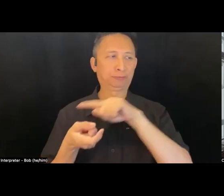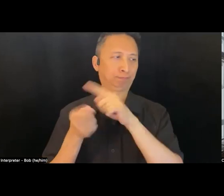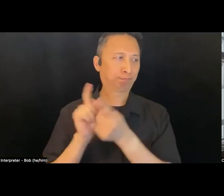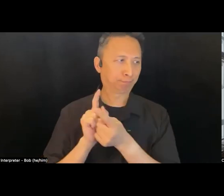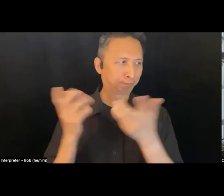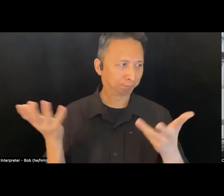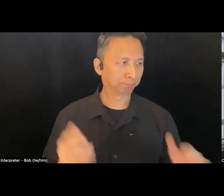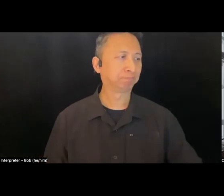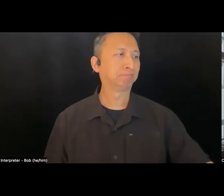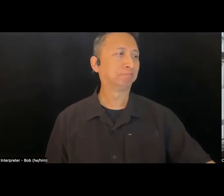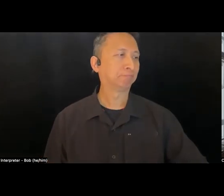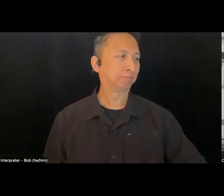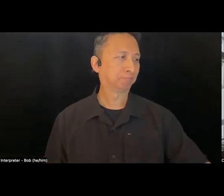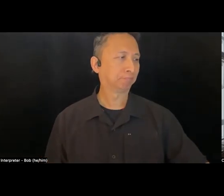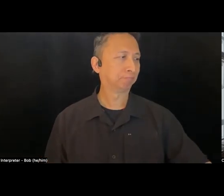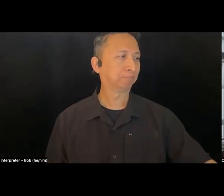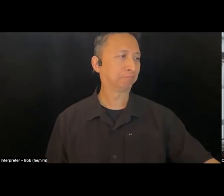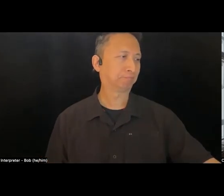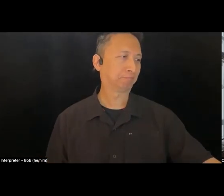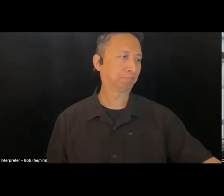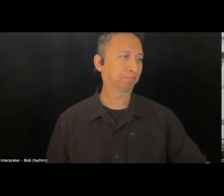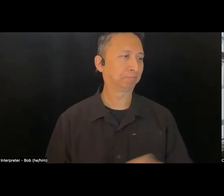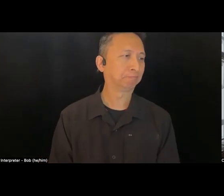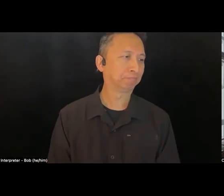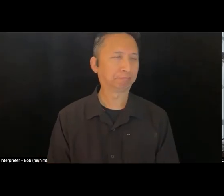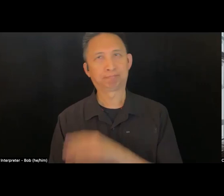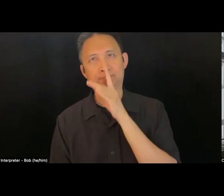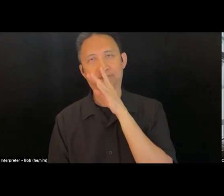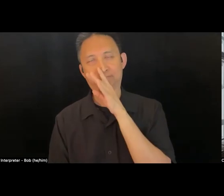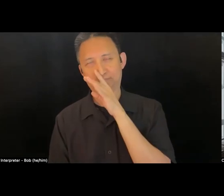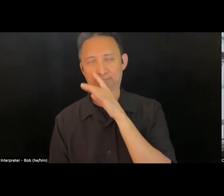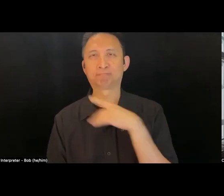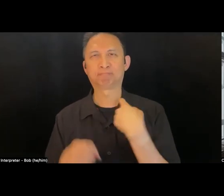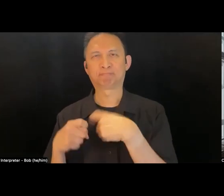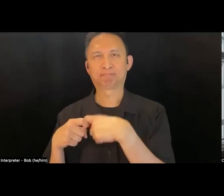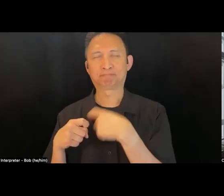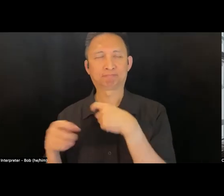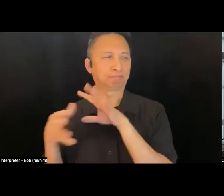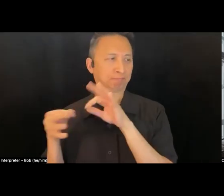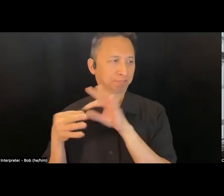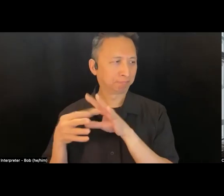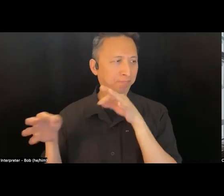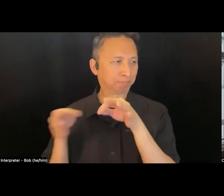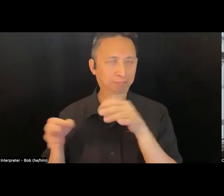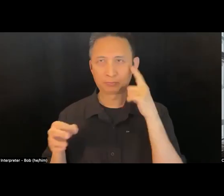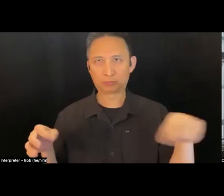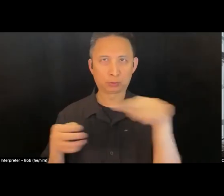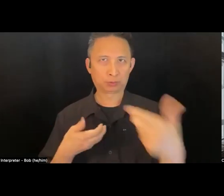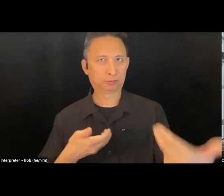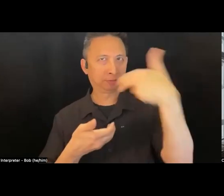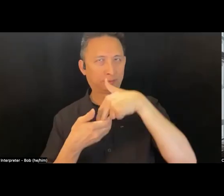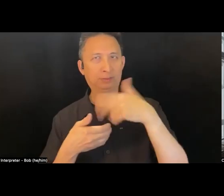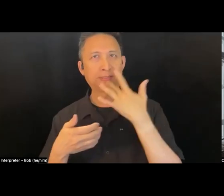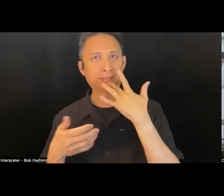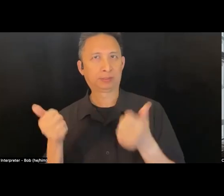preferred language. Voy a compartir en ambos lenguajes cómo usar la función de interpretación para que puedan participar en su lenguaje preferido. So